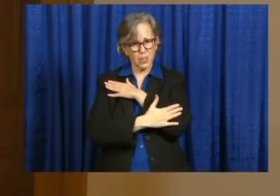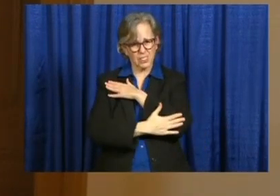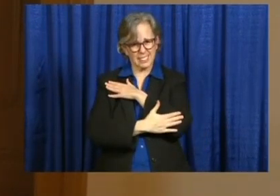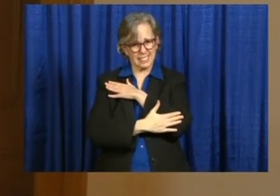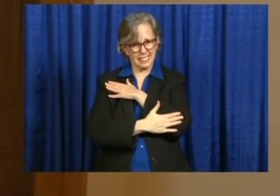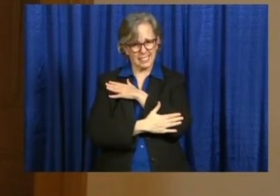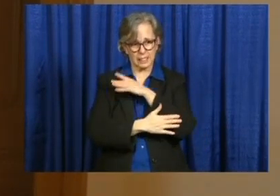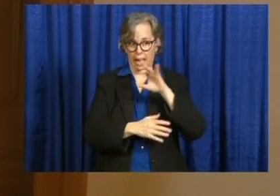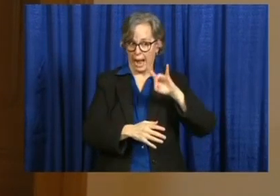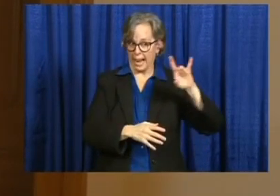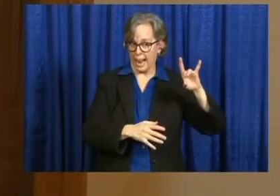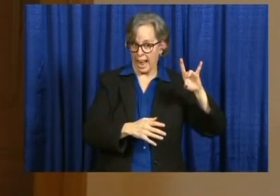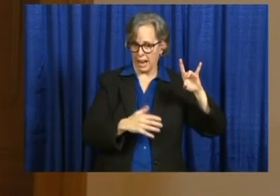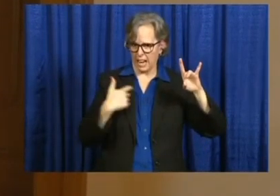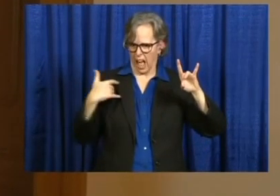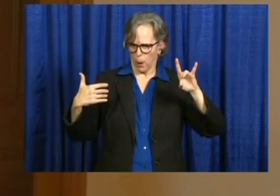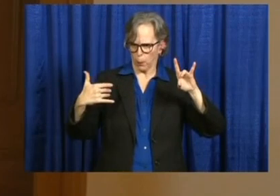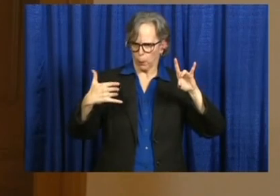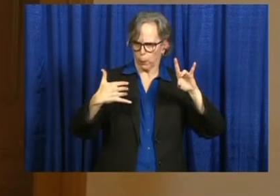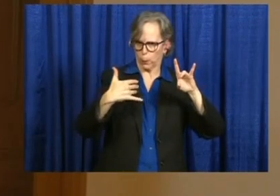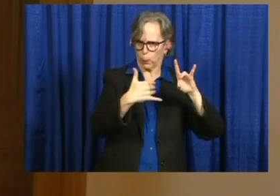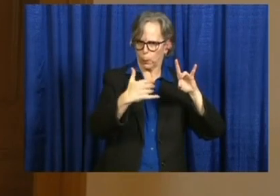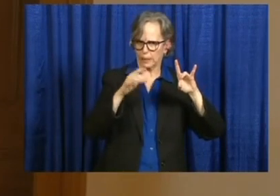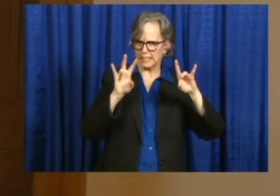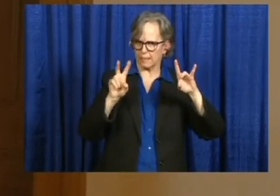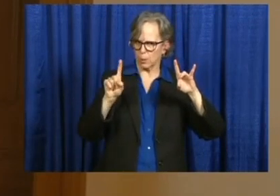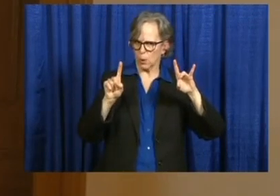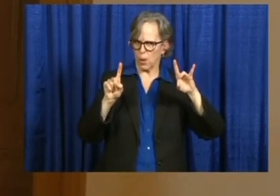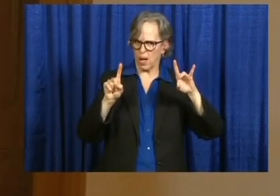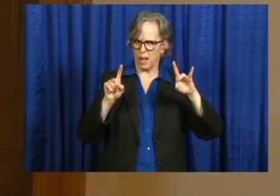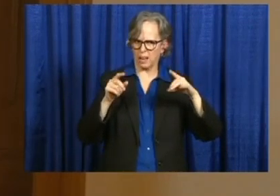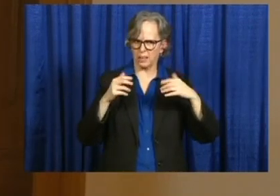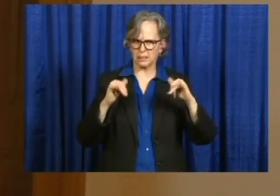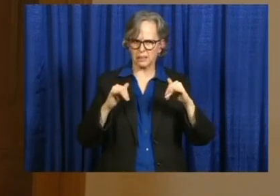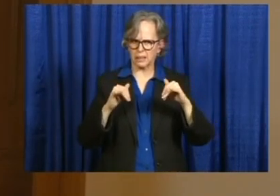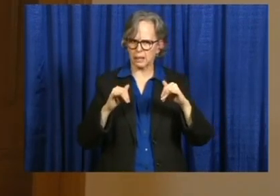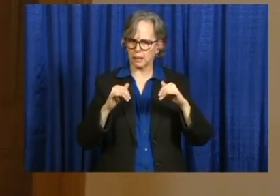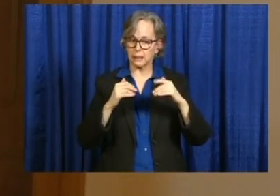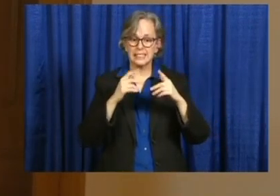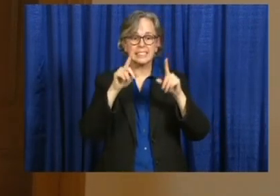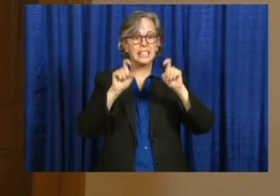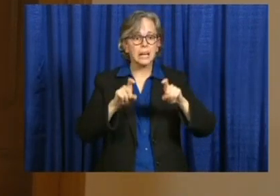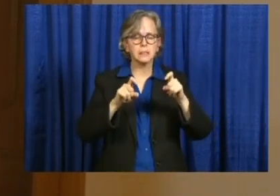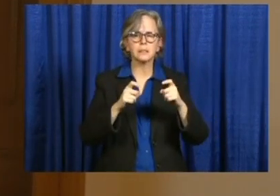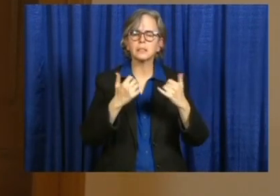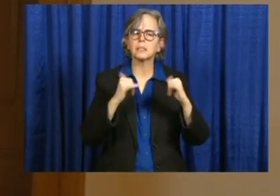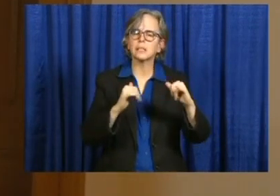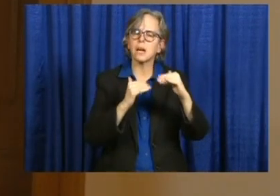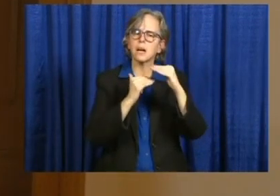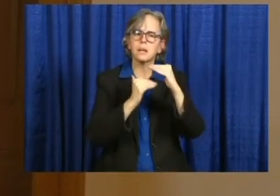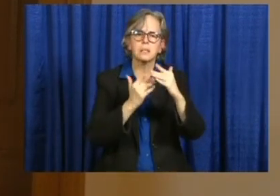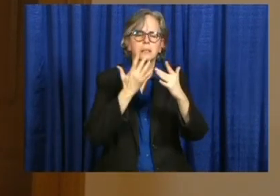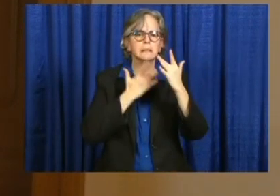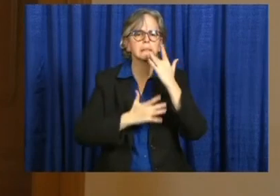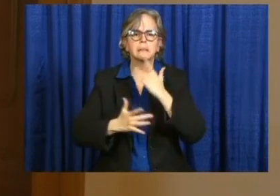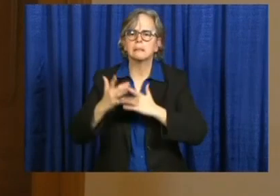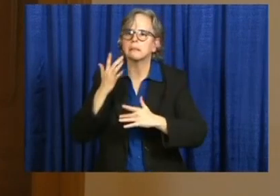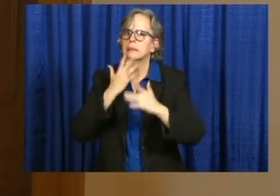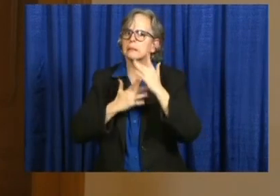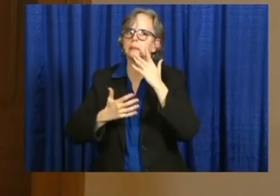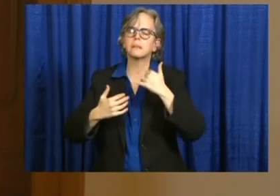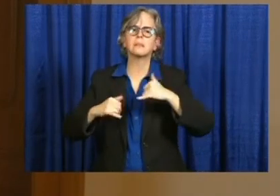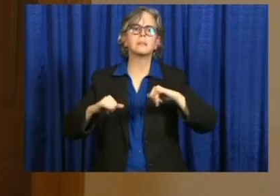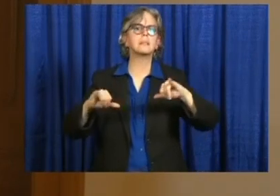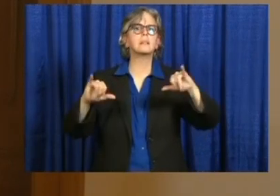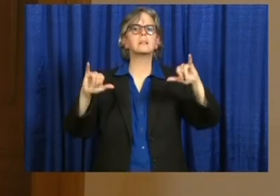Still difficulty, still limited testing. We are, as the great announcement with Battelle and OSU, are